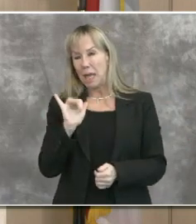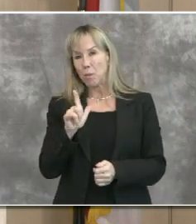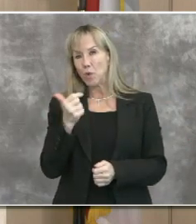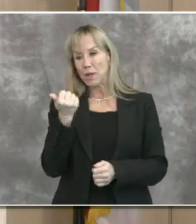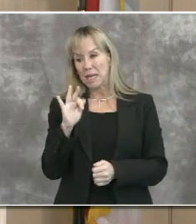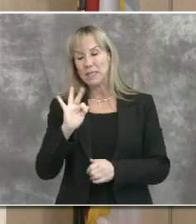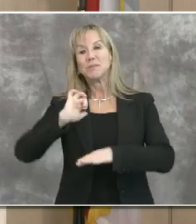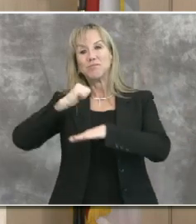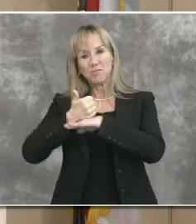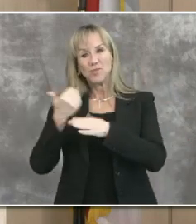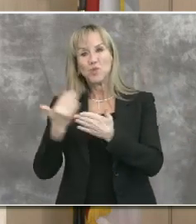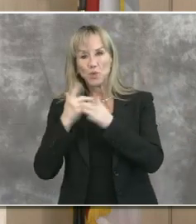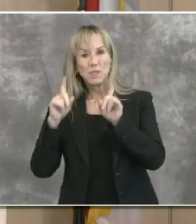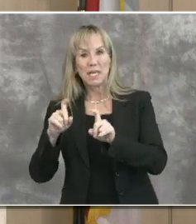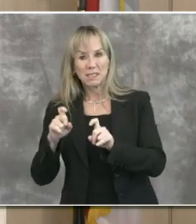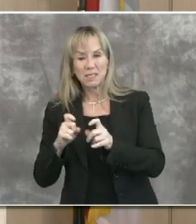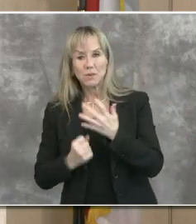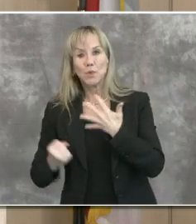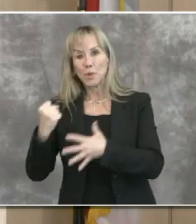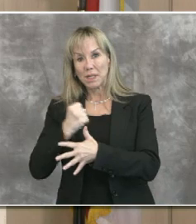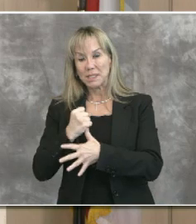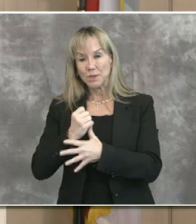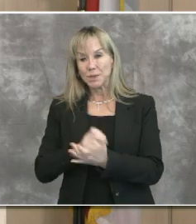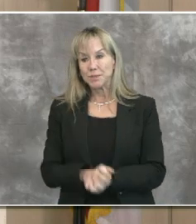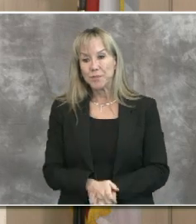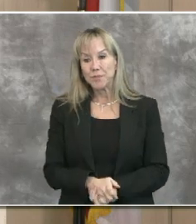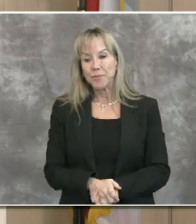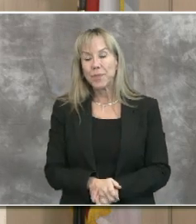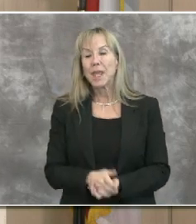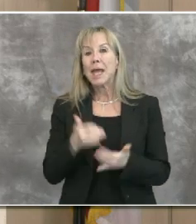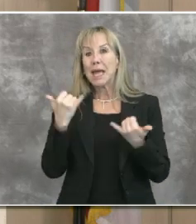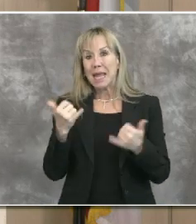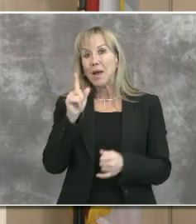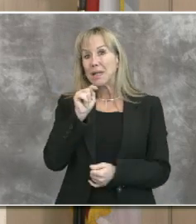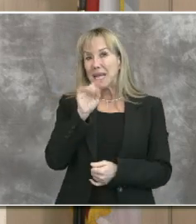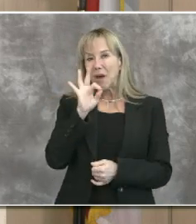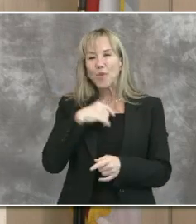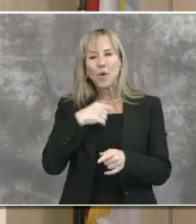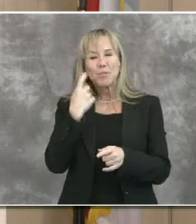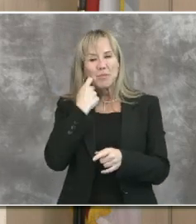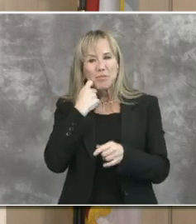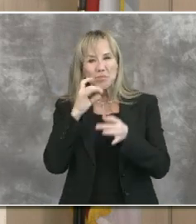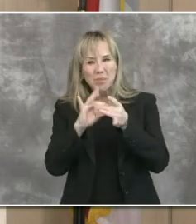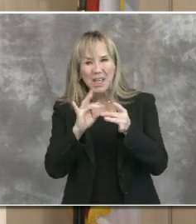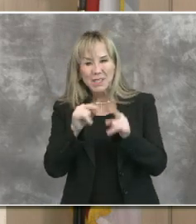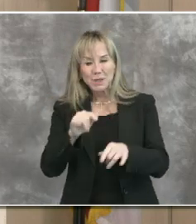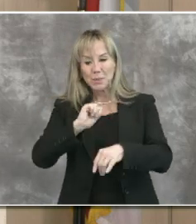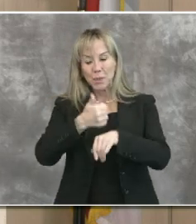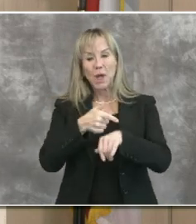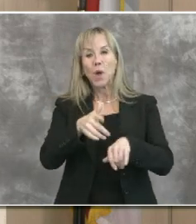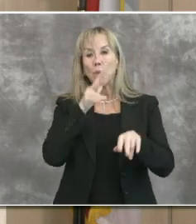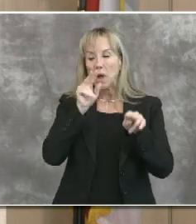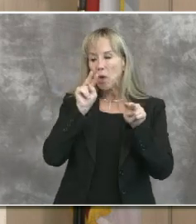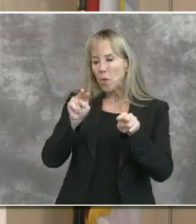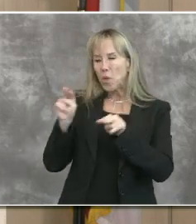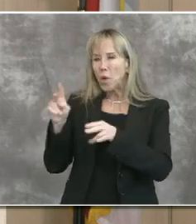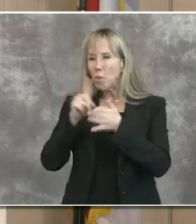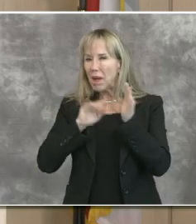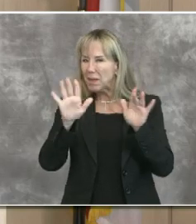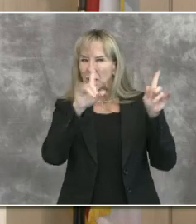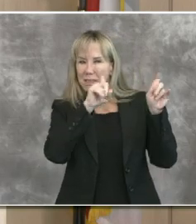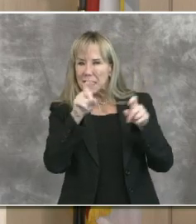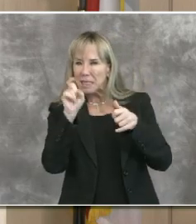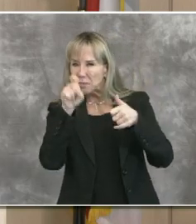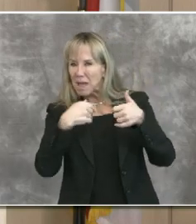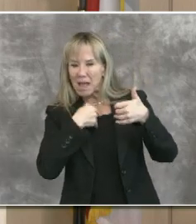19th. The task force that I mentioned to you will be looking at these various testing criteria, and